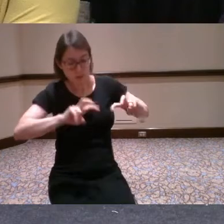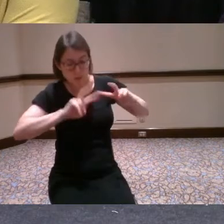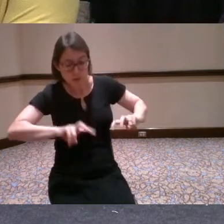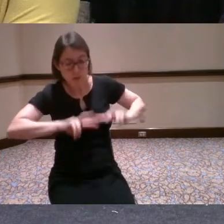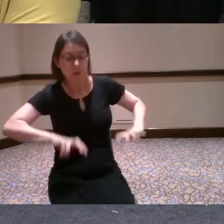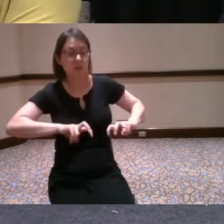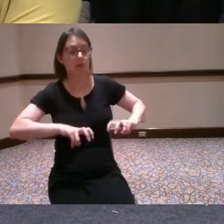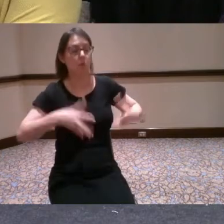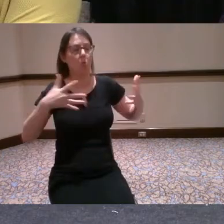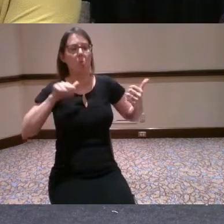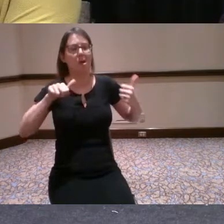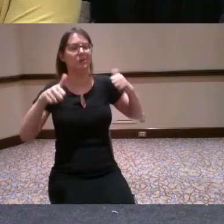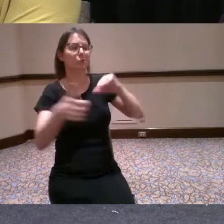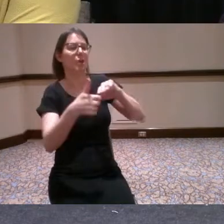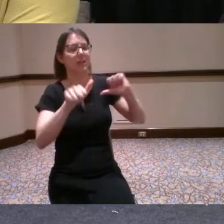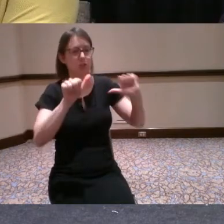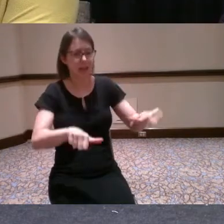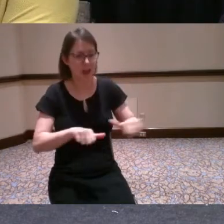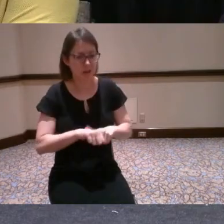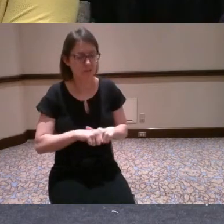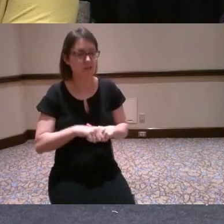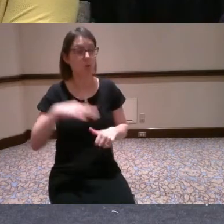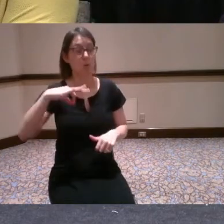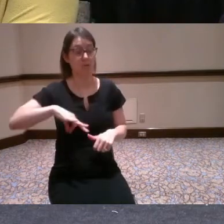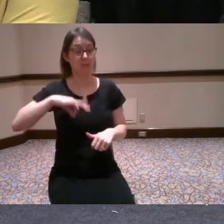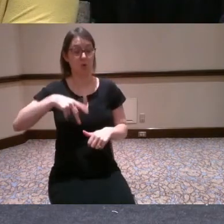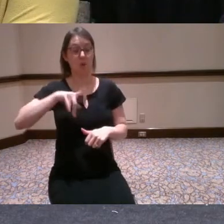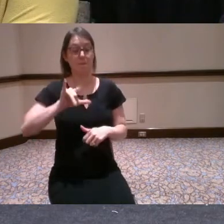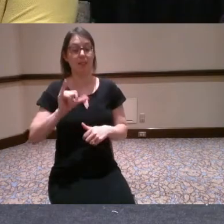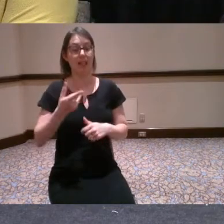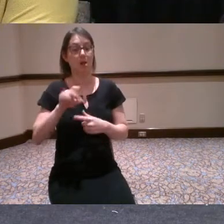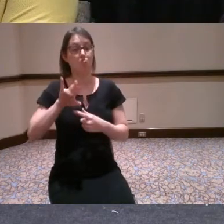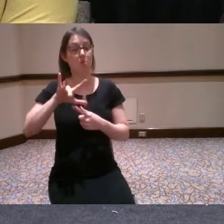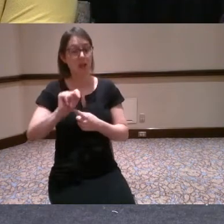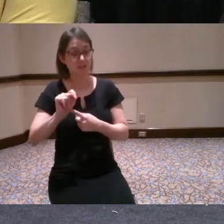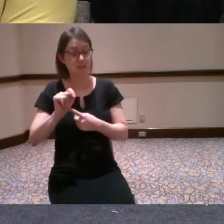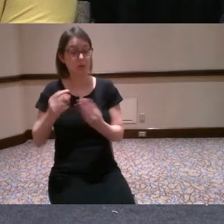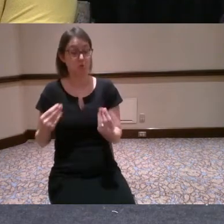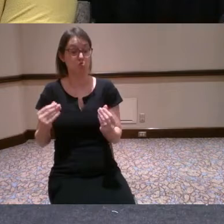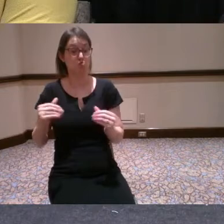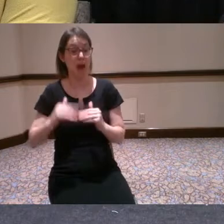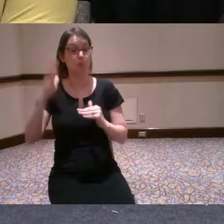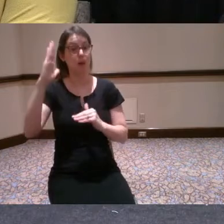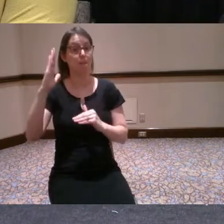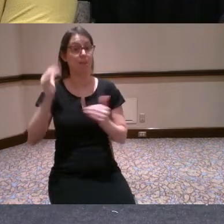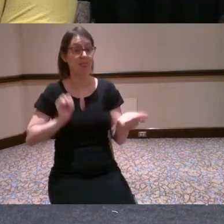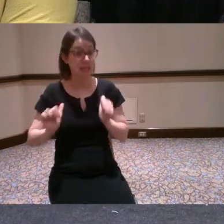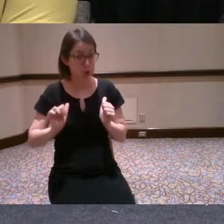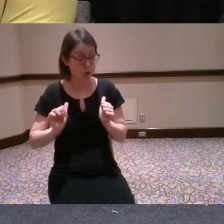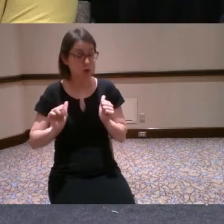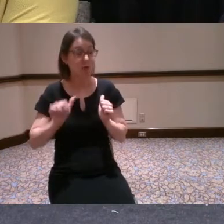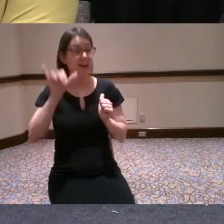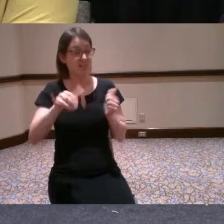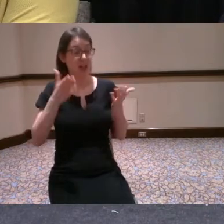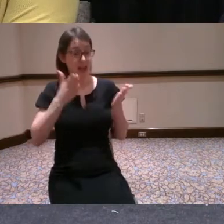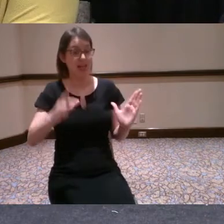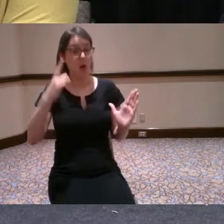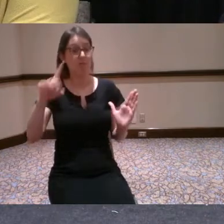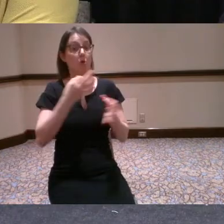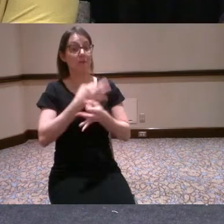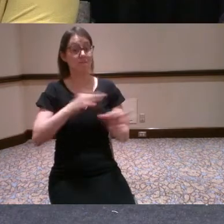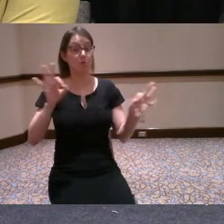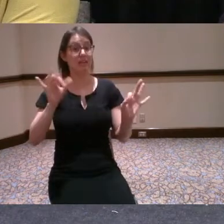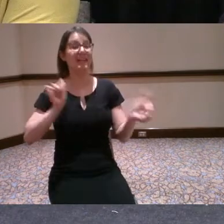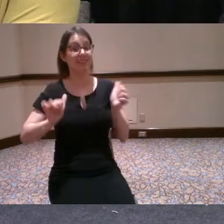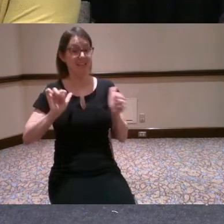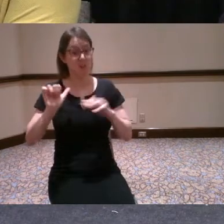practices they could change. Pittsburgh Playwrights, we started a ground-up theater, which allowed for free theater